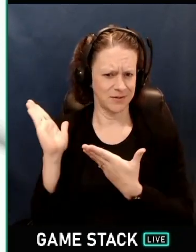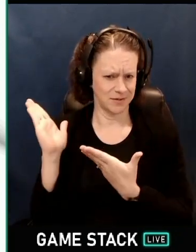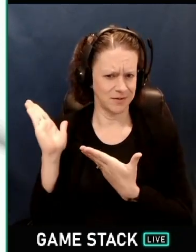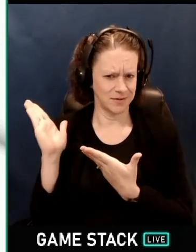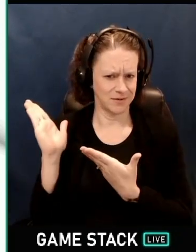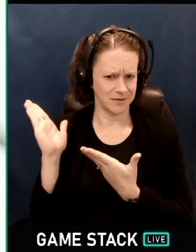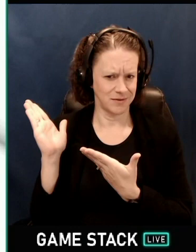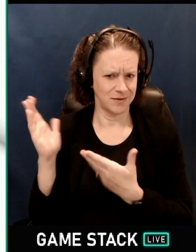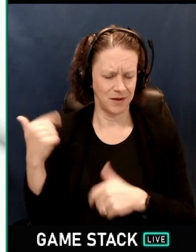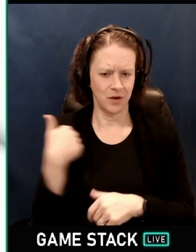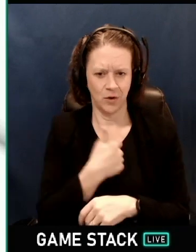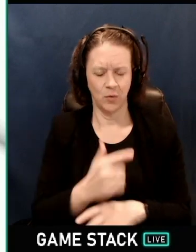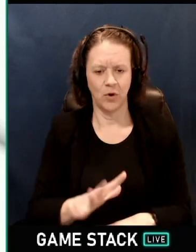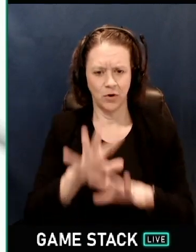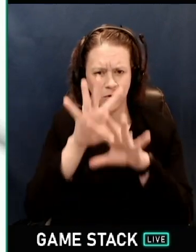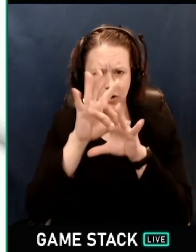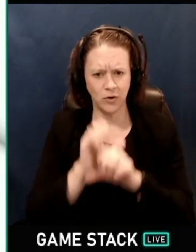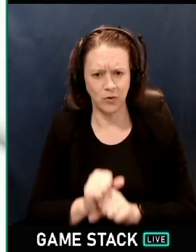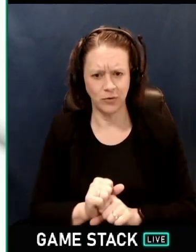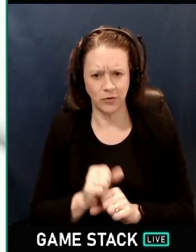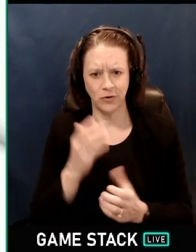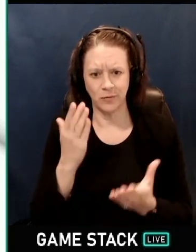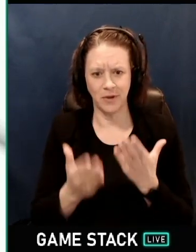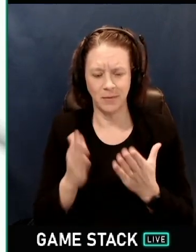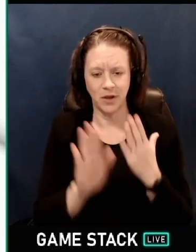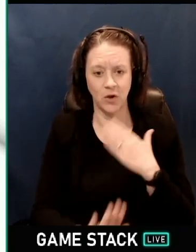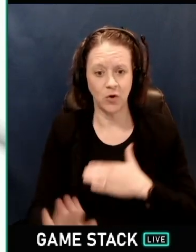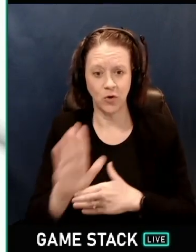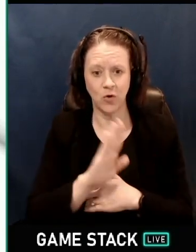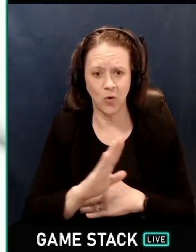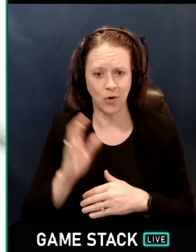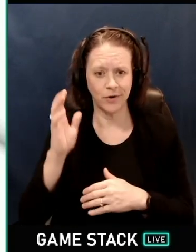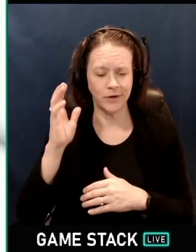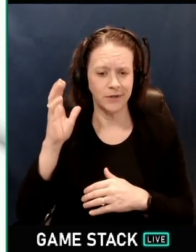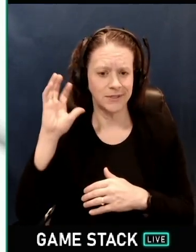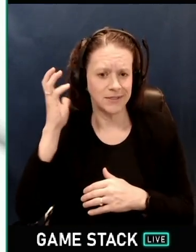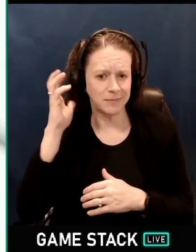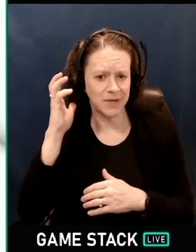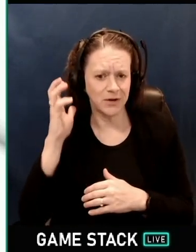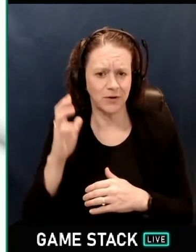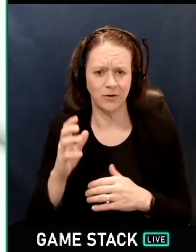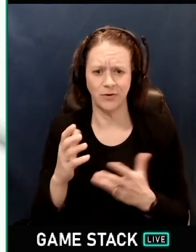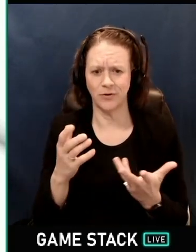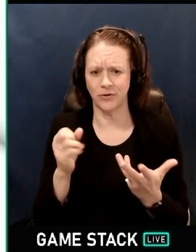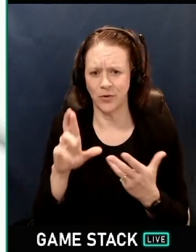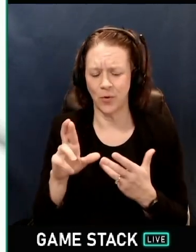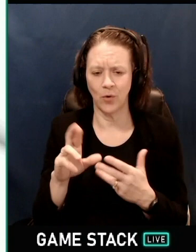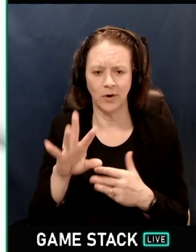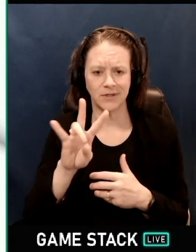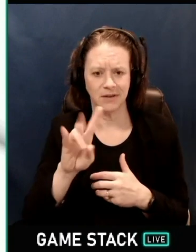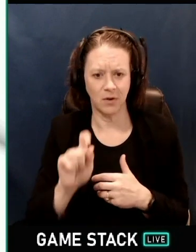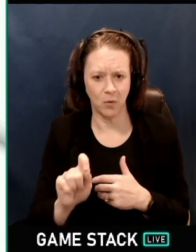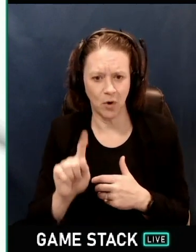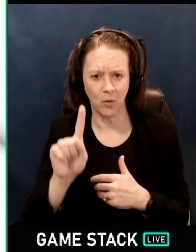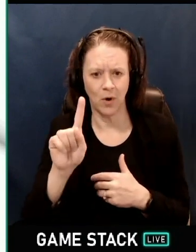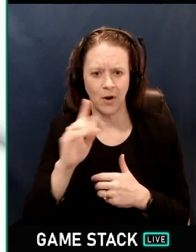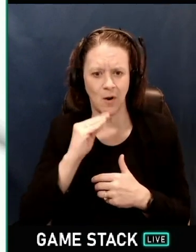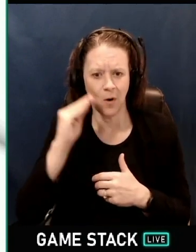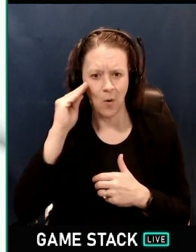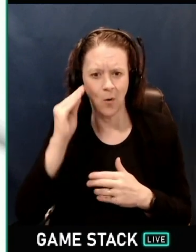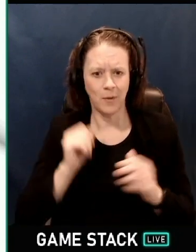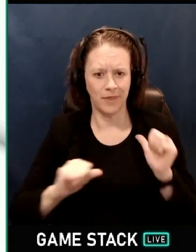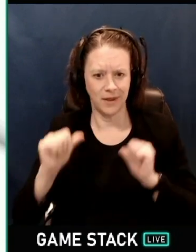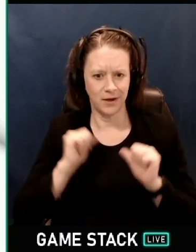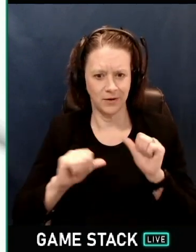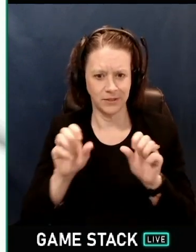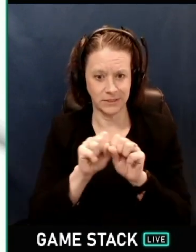to maybe your stereo speakers or a 7.1 home theater system. What